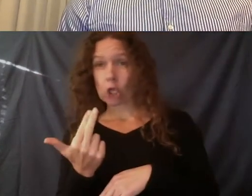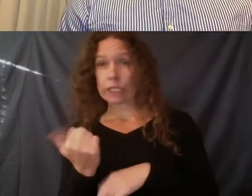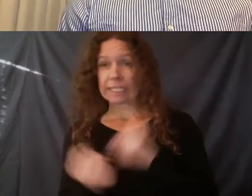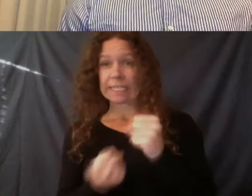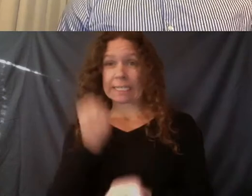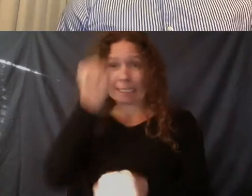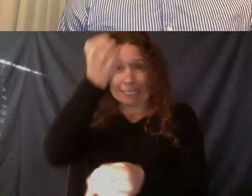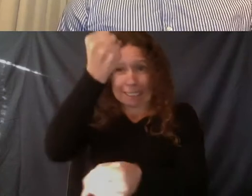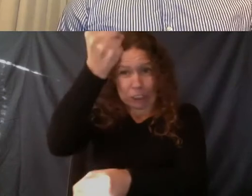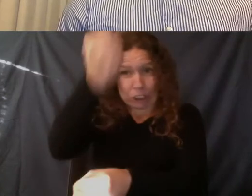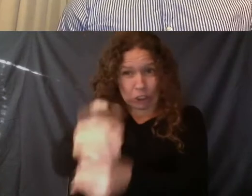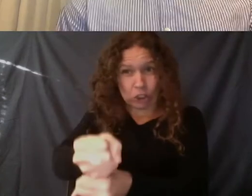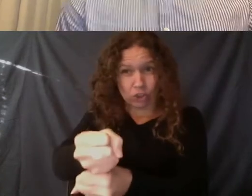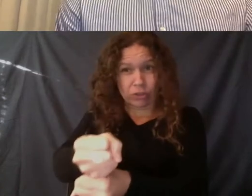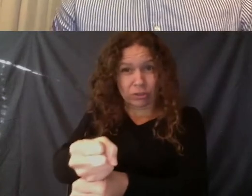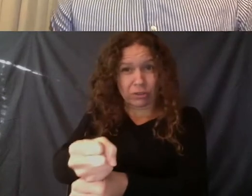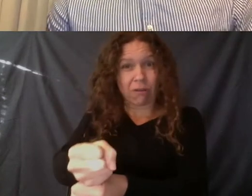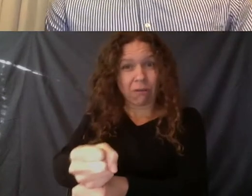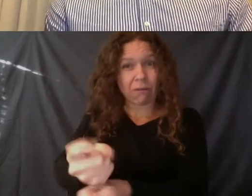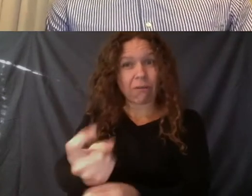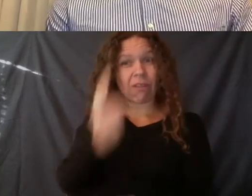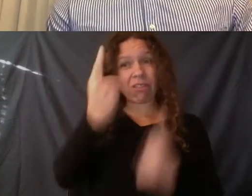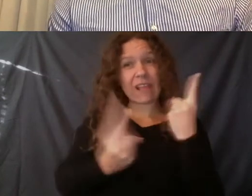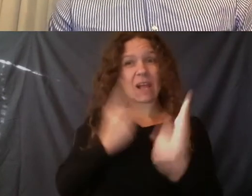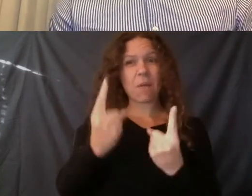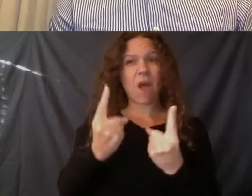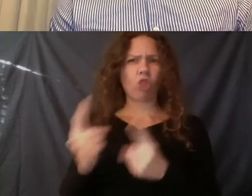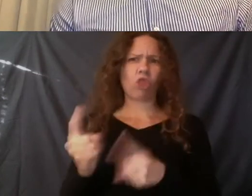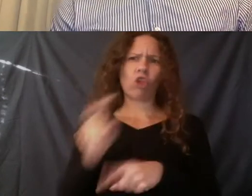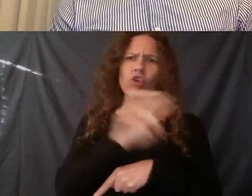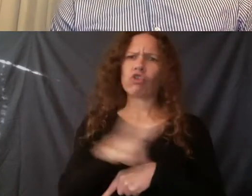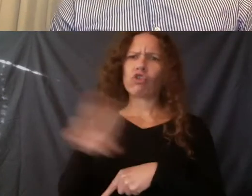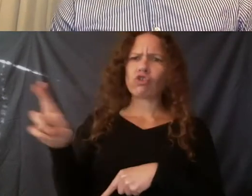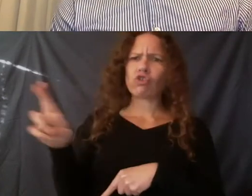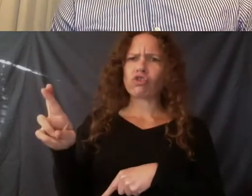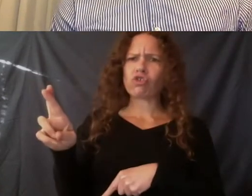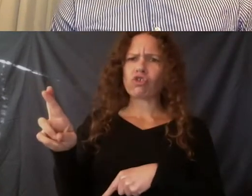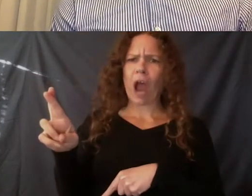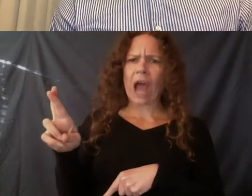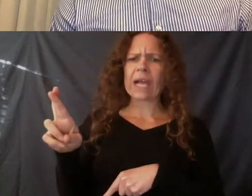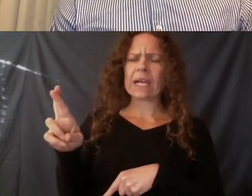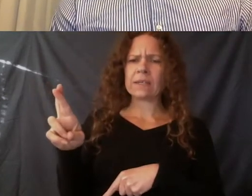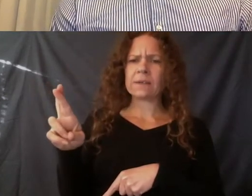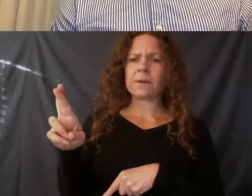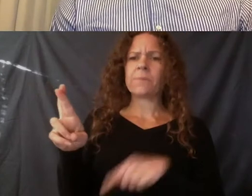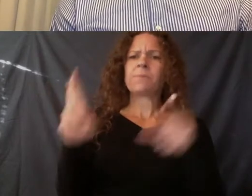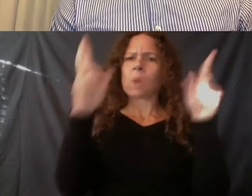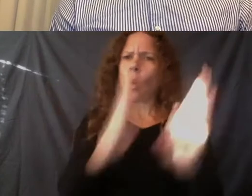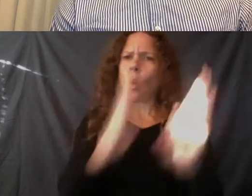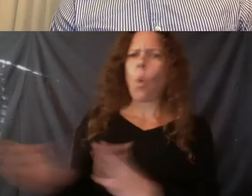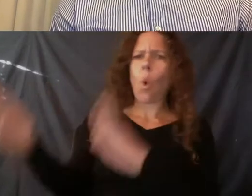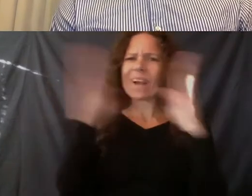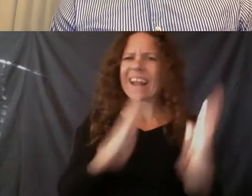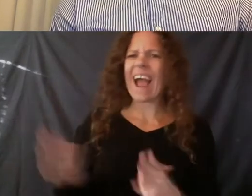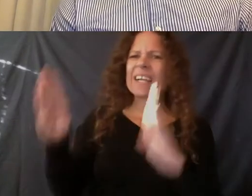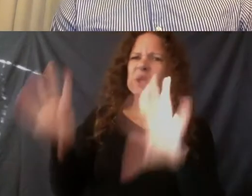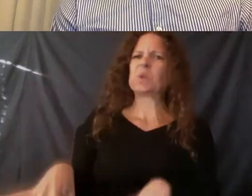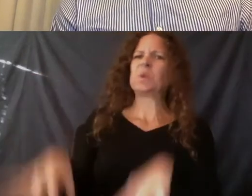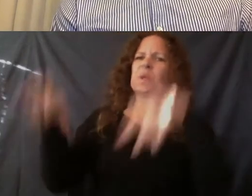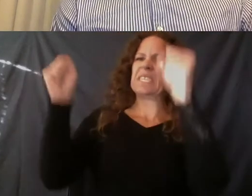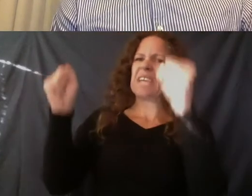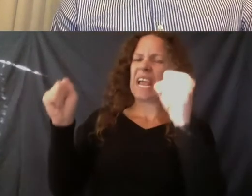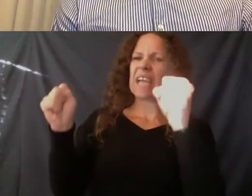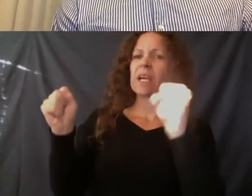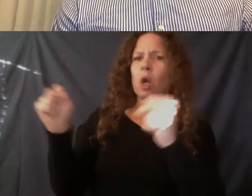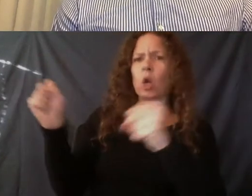about the long strategy that the right has organized to take over has used to take over the Republican Party, has used